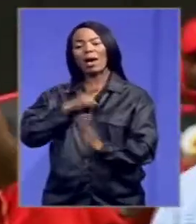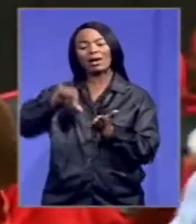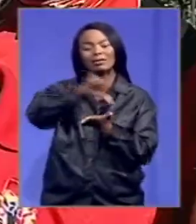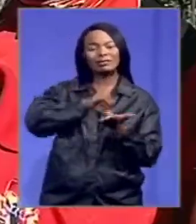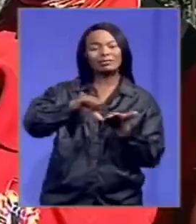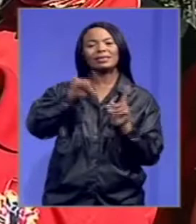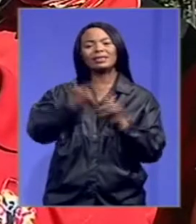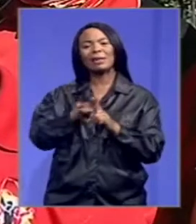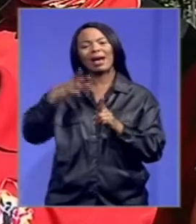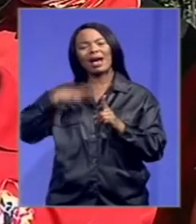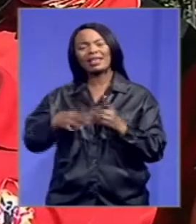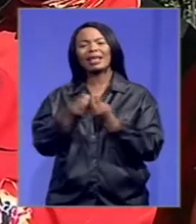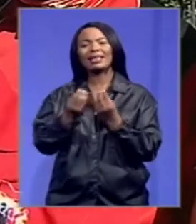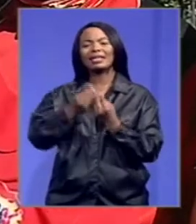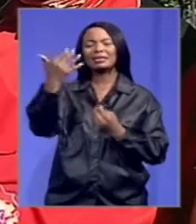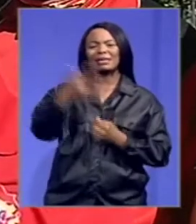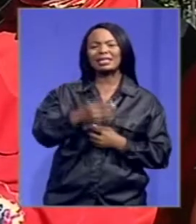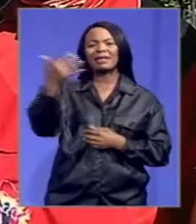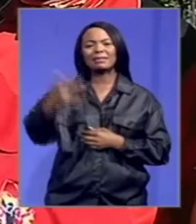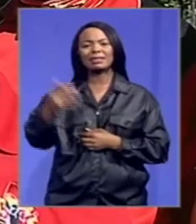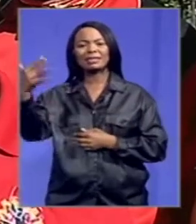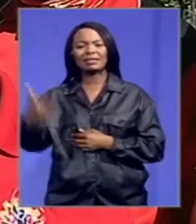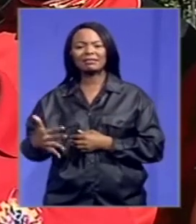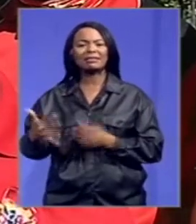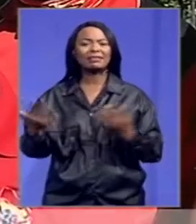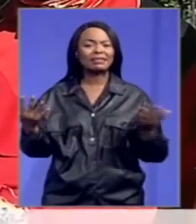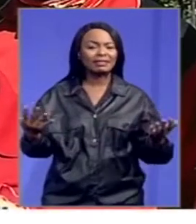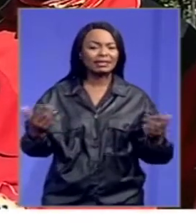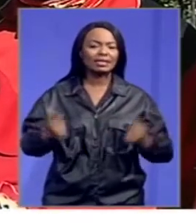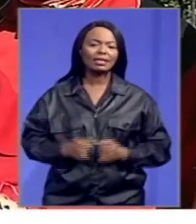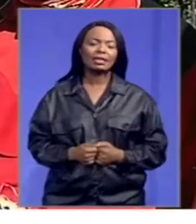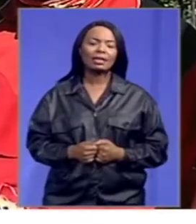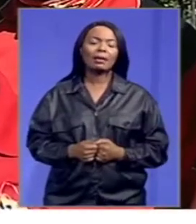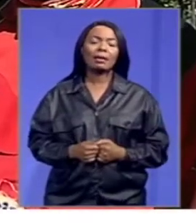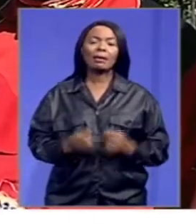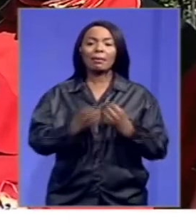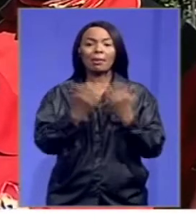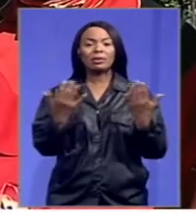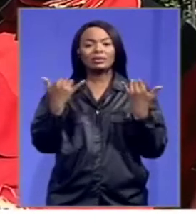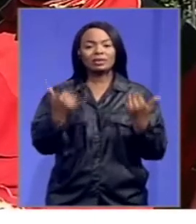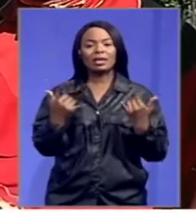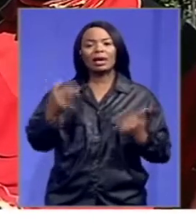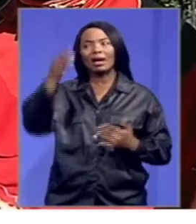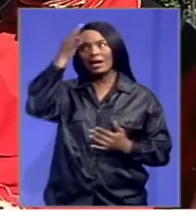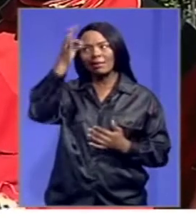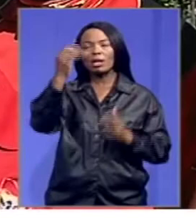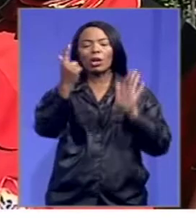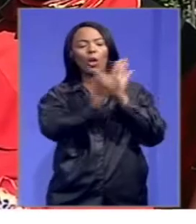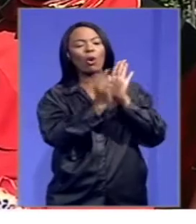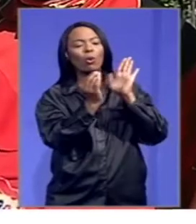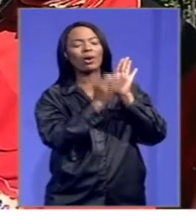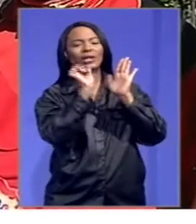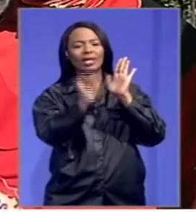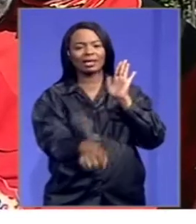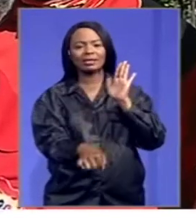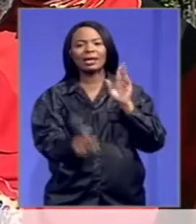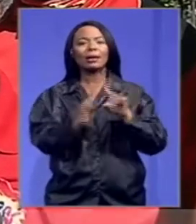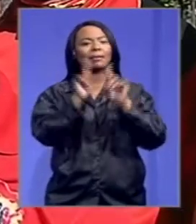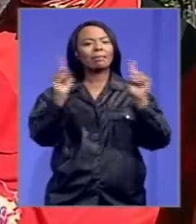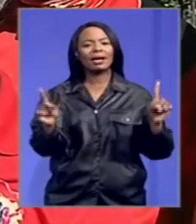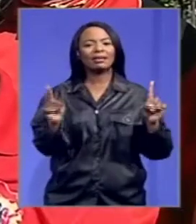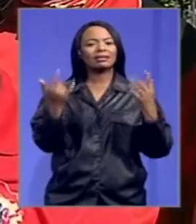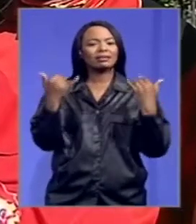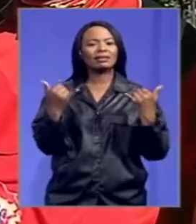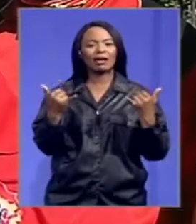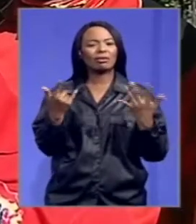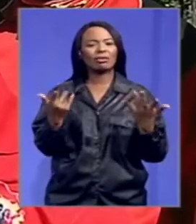nngwe. There is too much exploitation in many industries because the government, we do have laws, we accept that, but the government is not